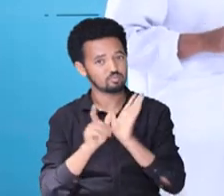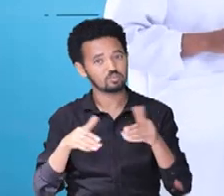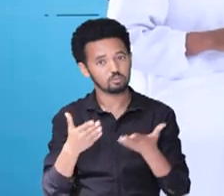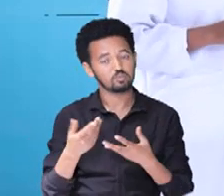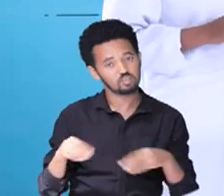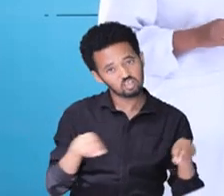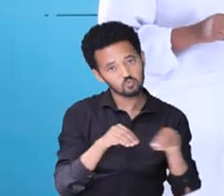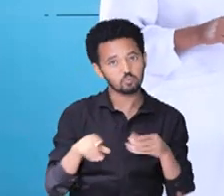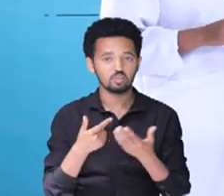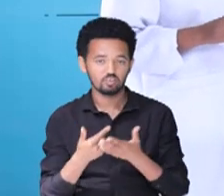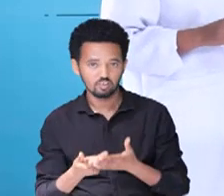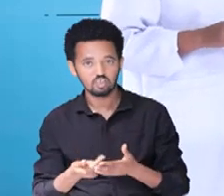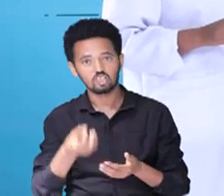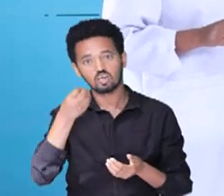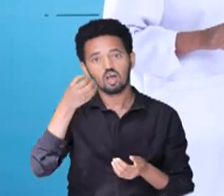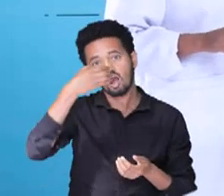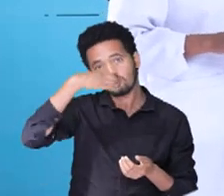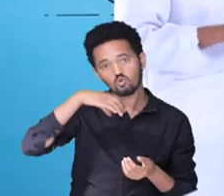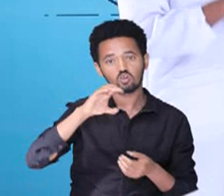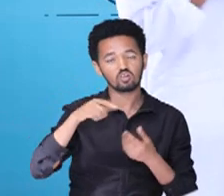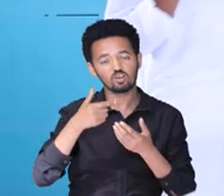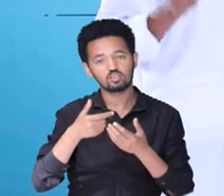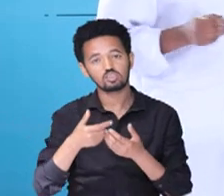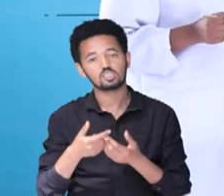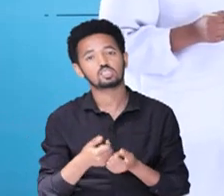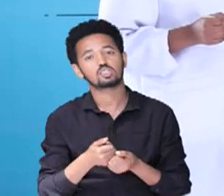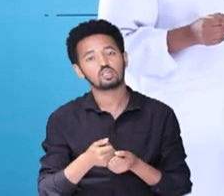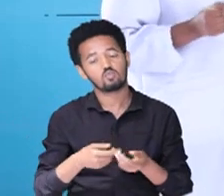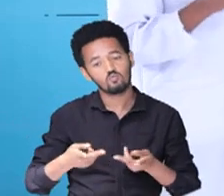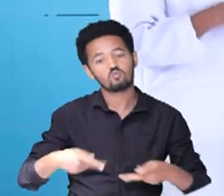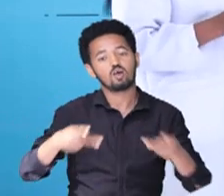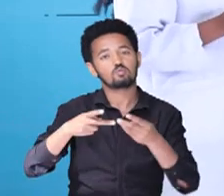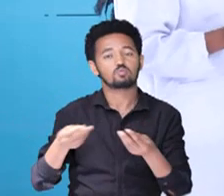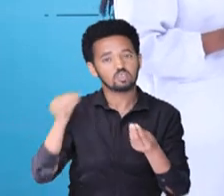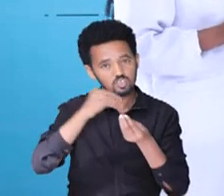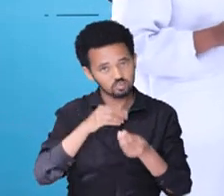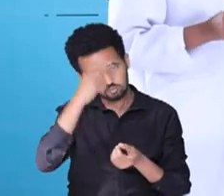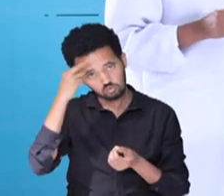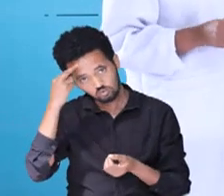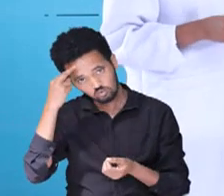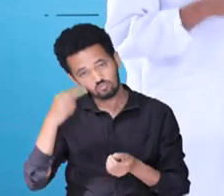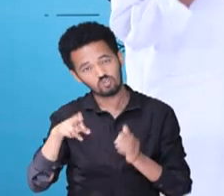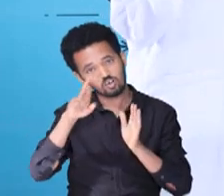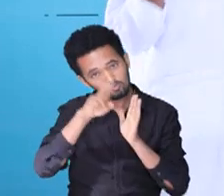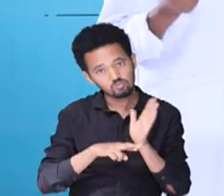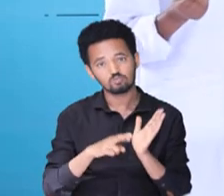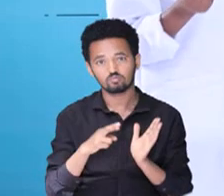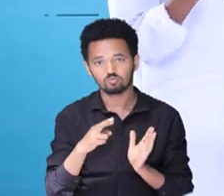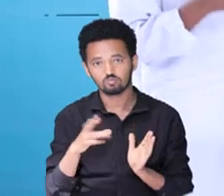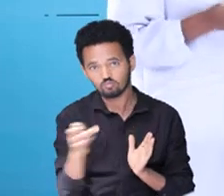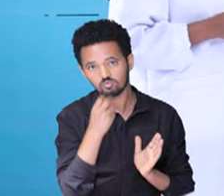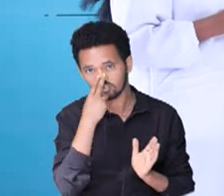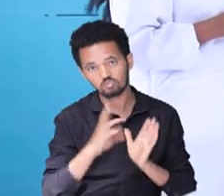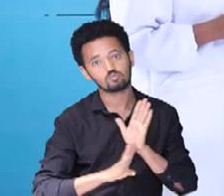this moment, the rate of carbon dioxide in the environment increase because of the result of population